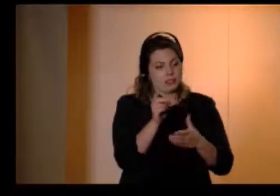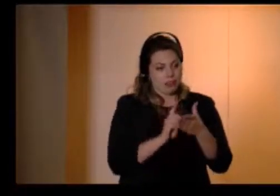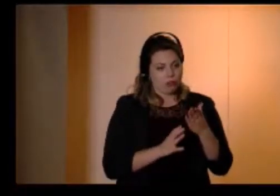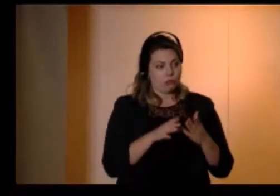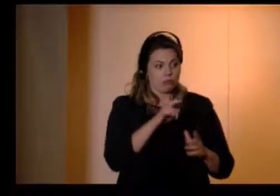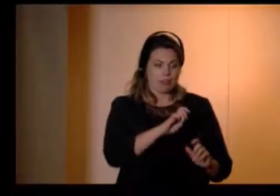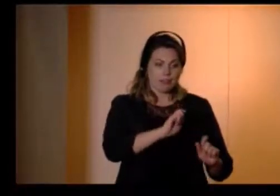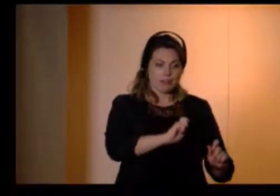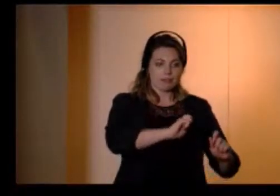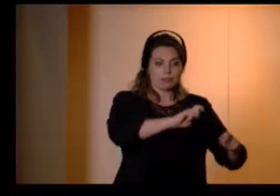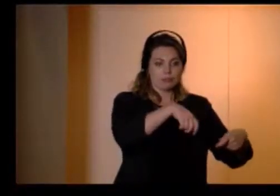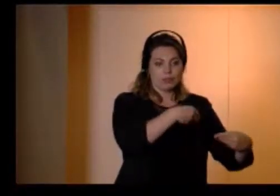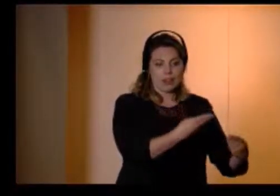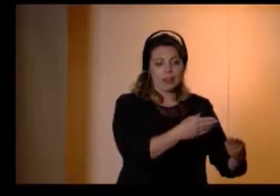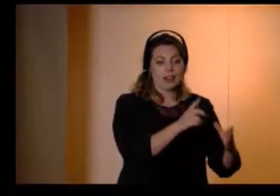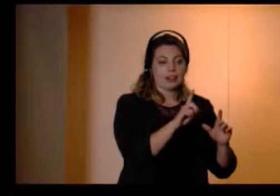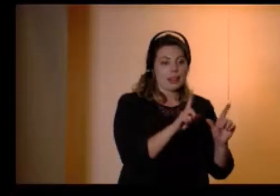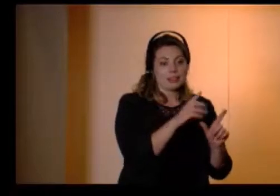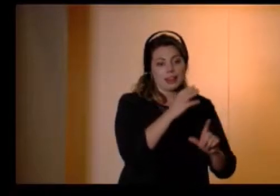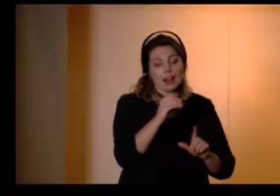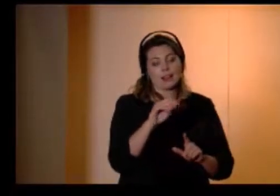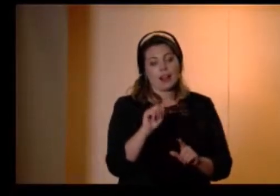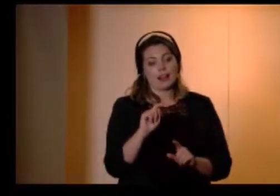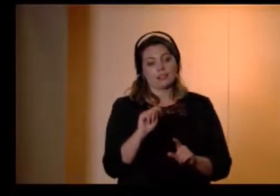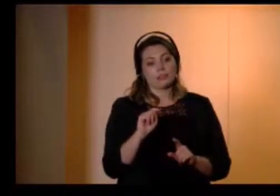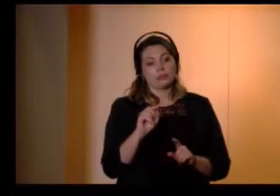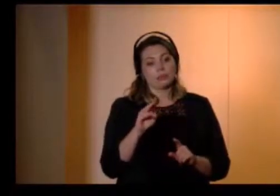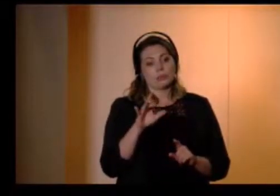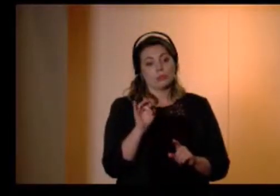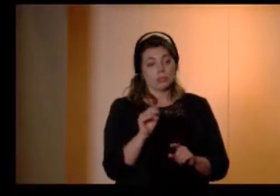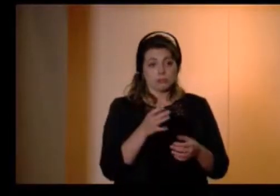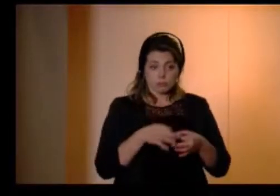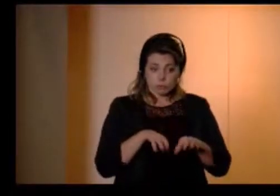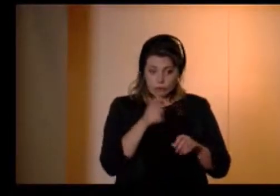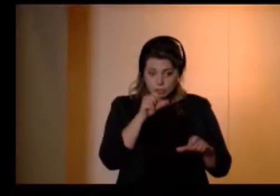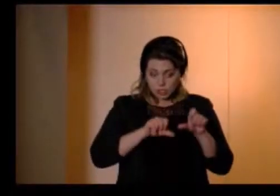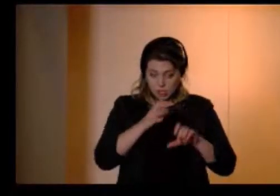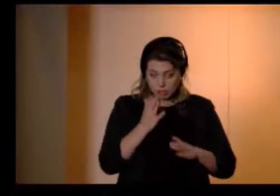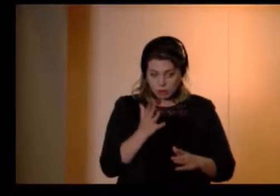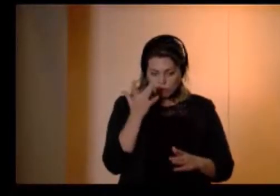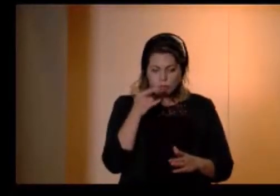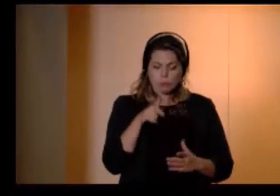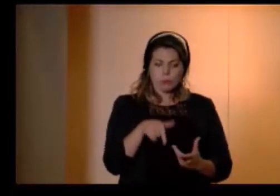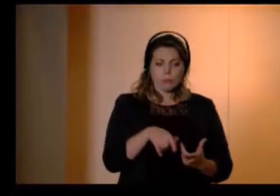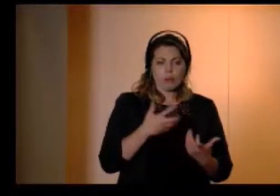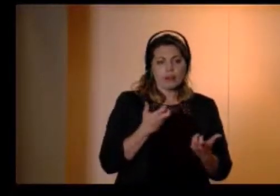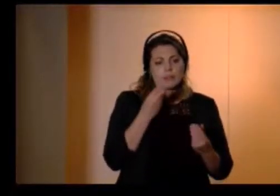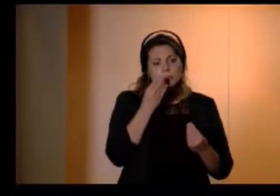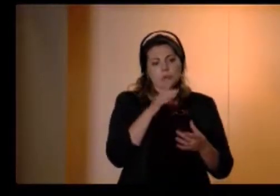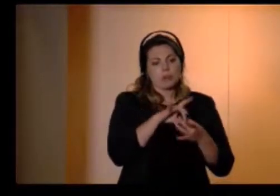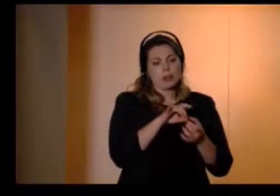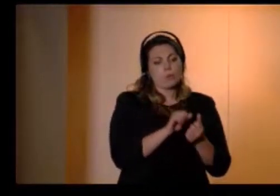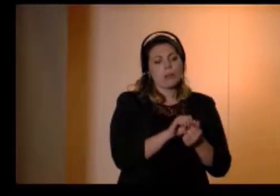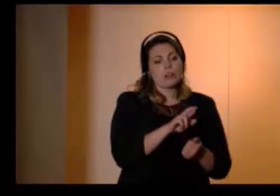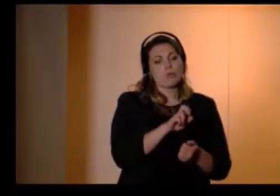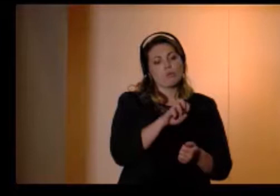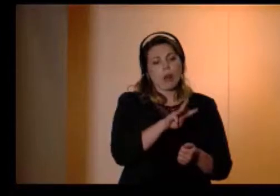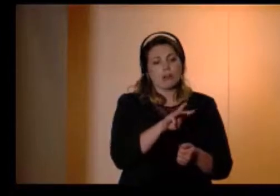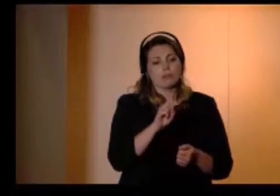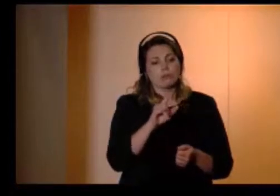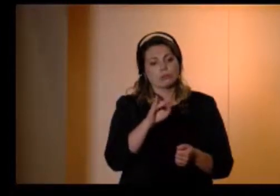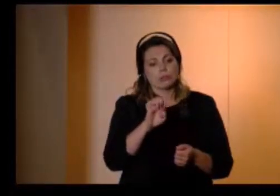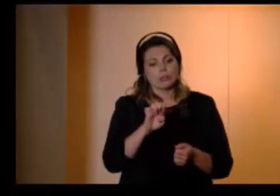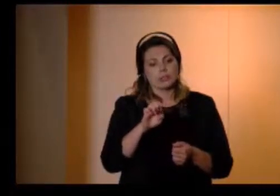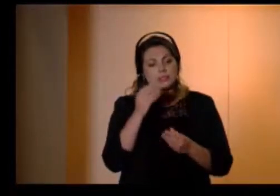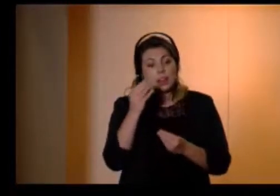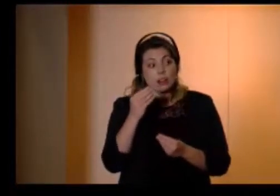attribution. It's important for scientists so they can include information about the raw source data, a publication that's associated with